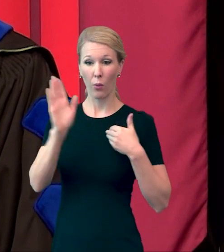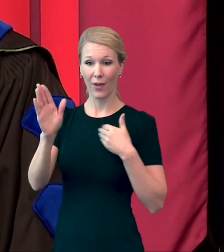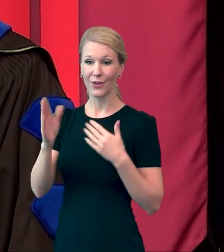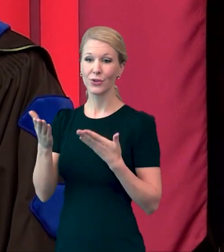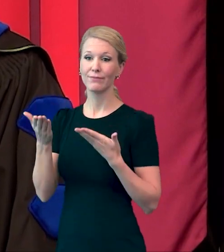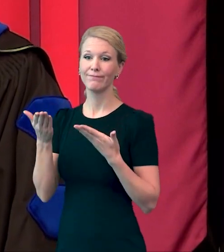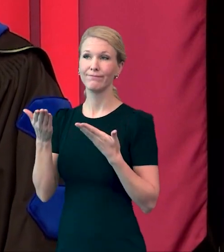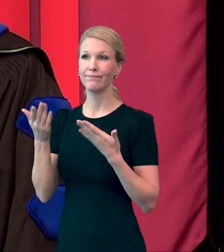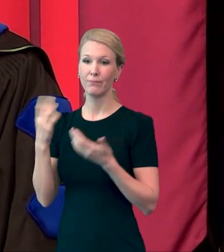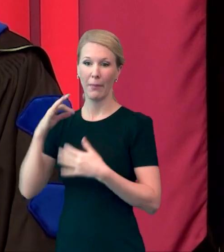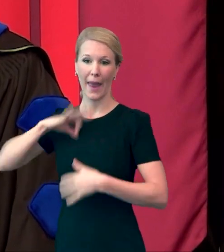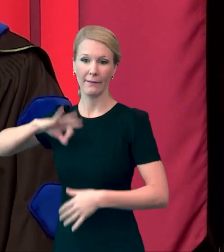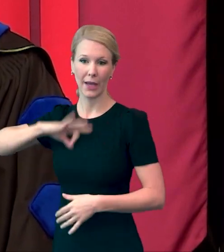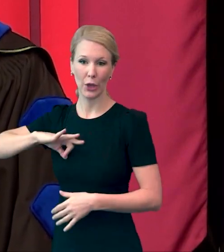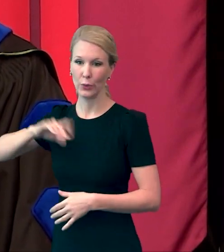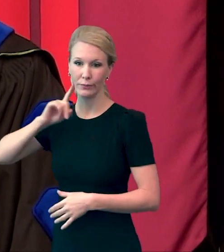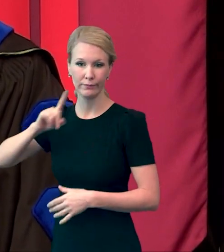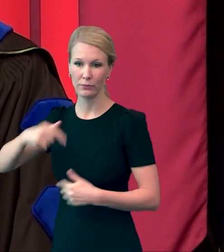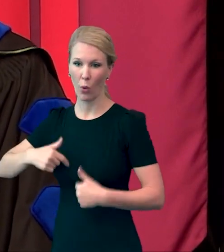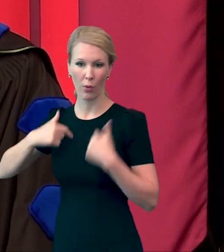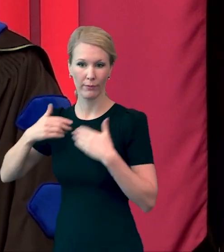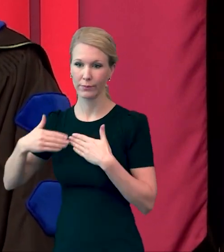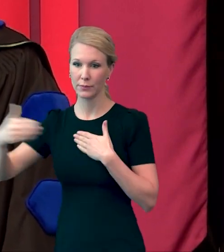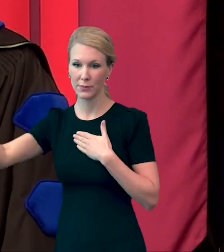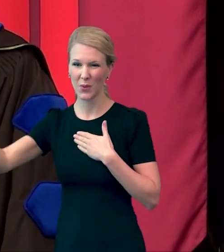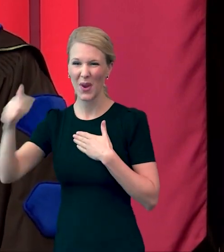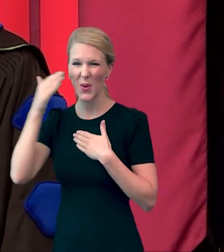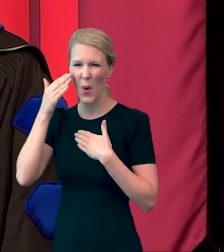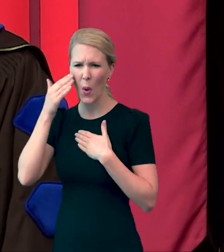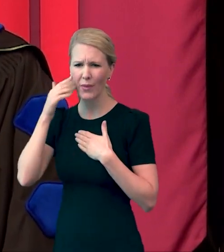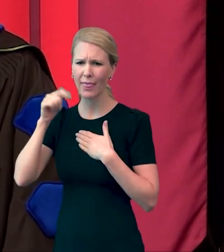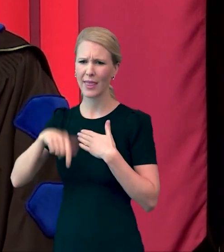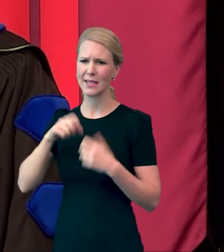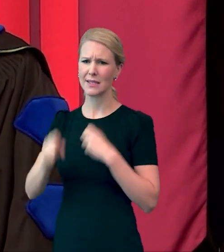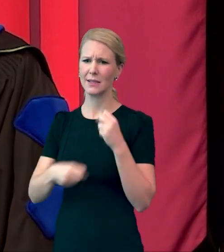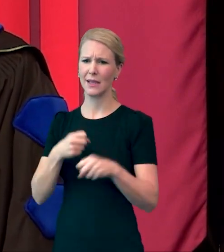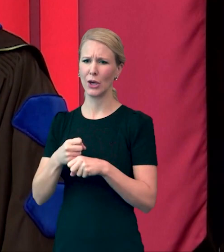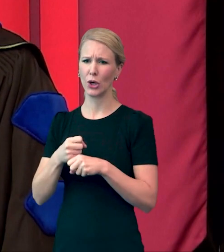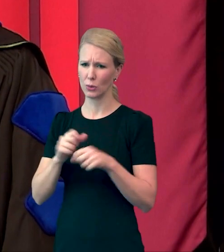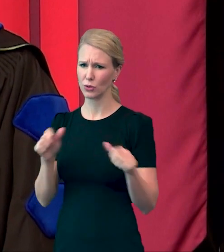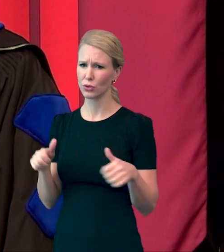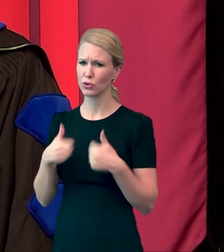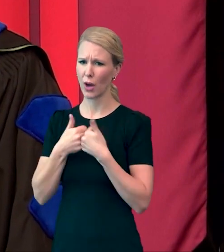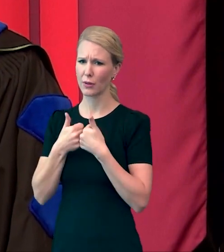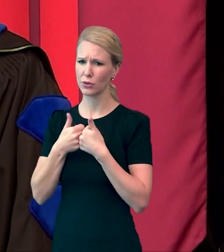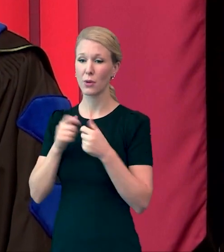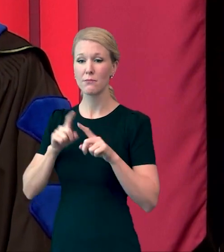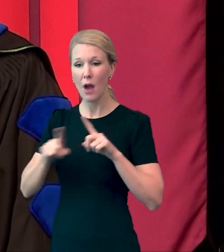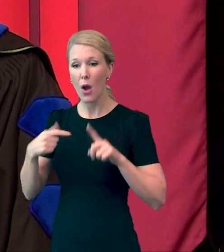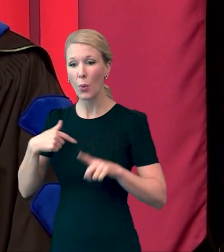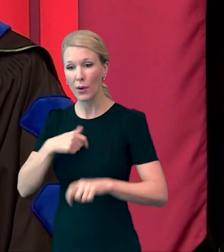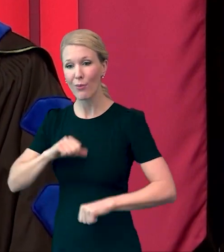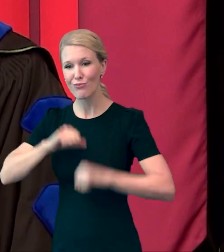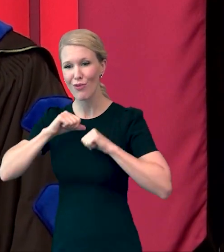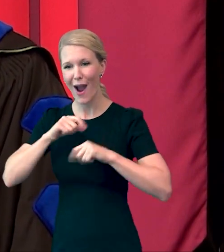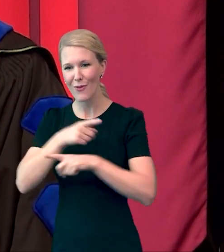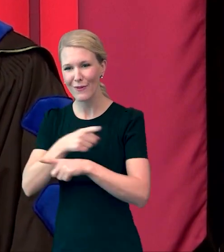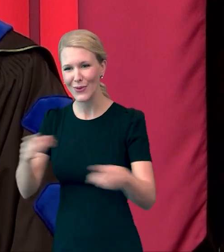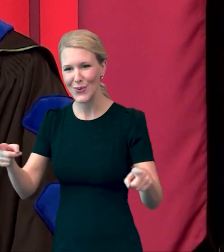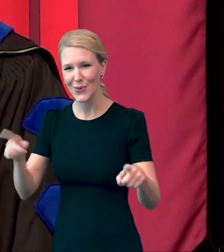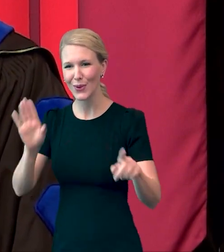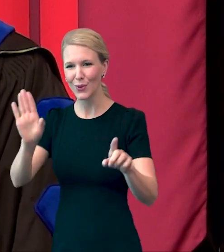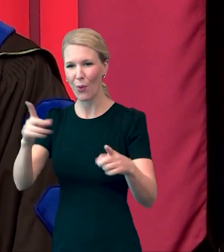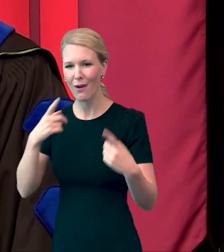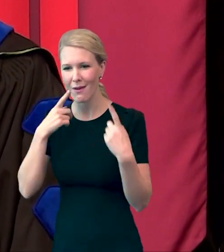This resilience will serve you well for the rest of your lives. This has been a hard year for many of you, and I want you to know Murrow College faculty and